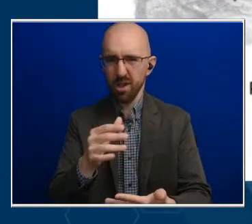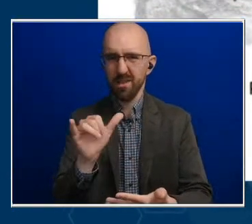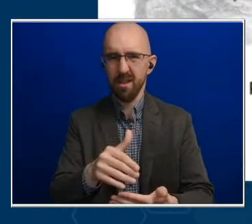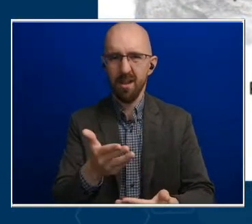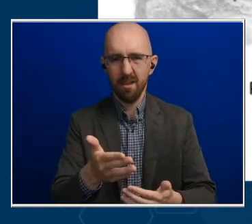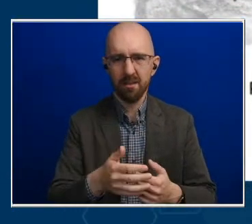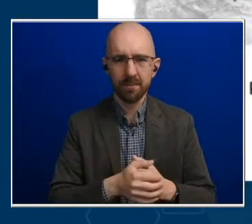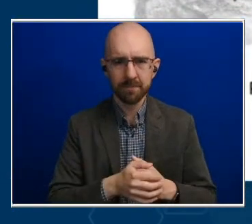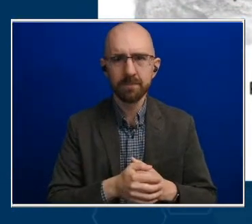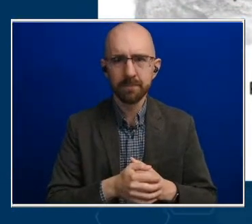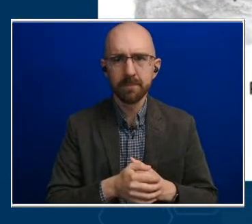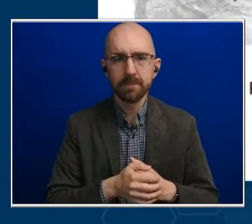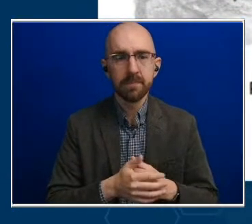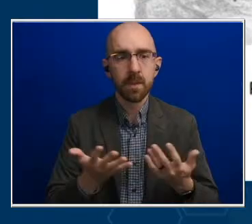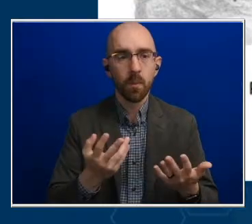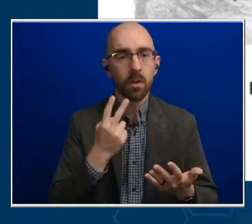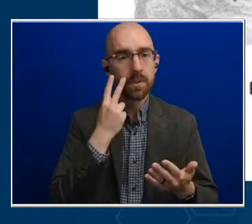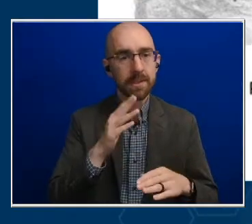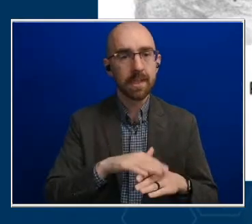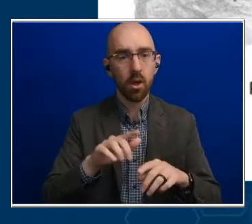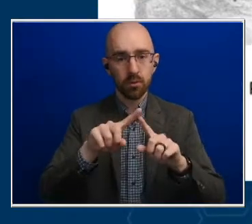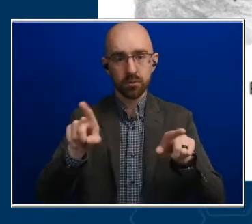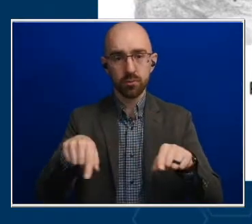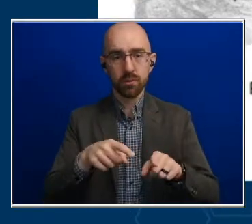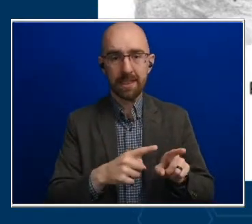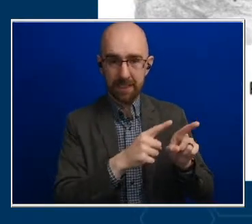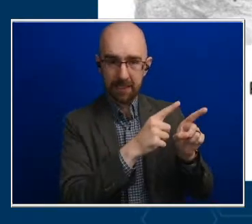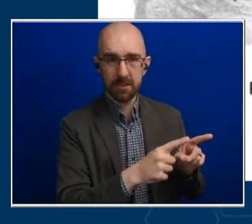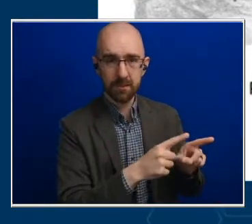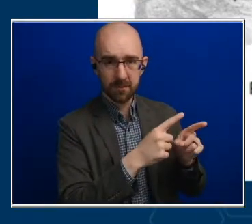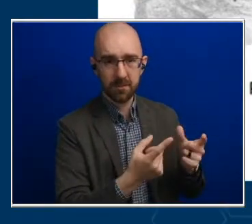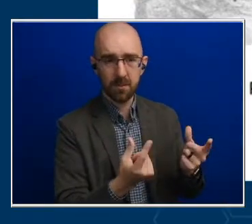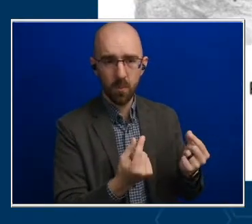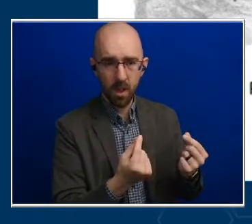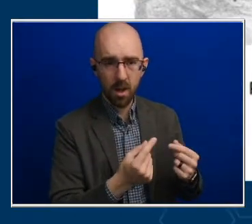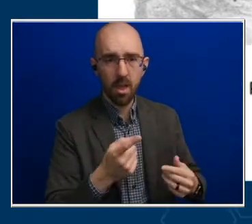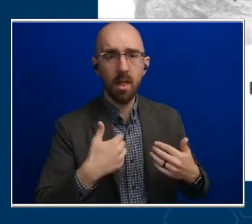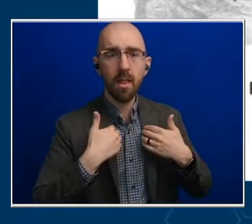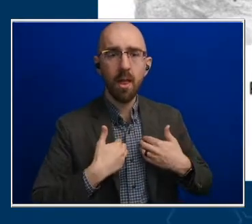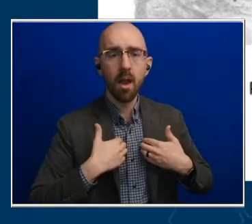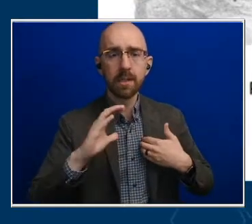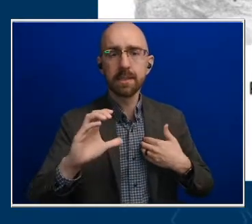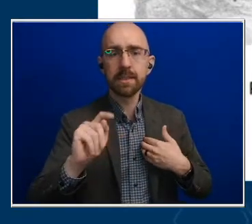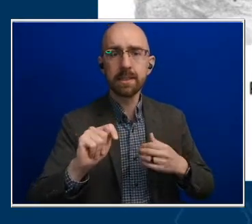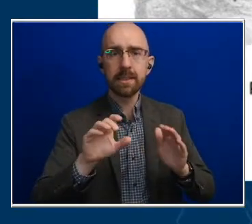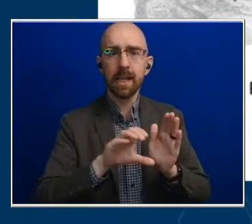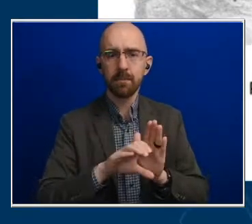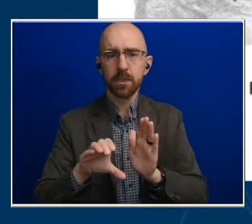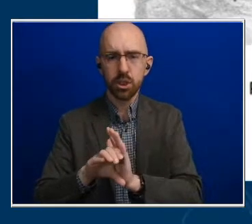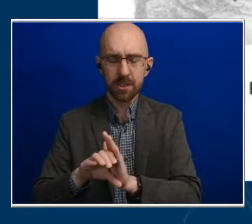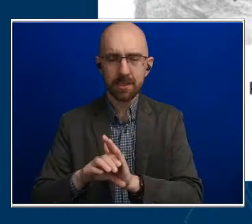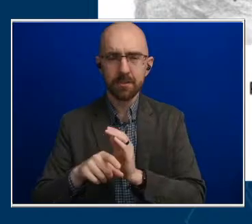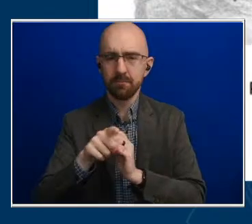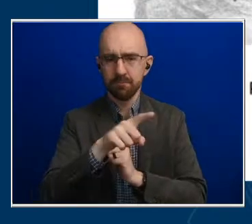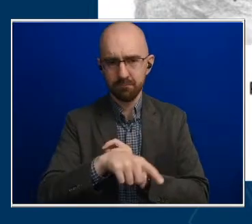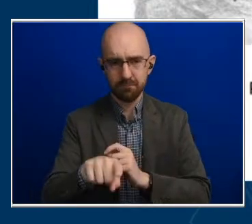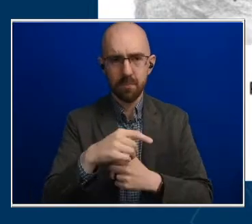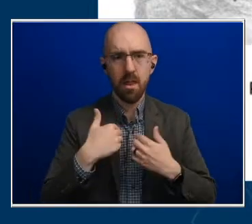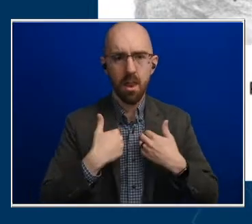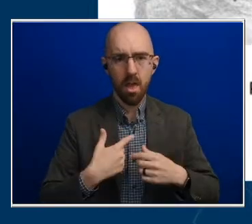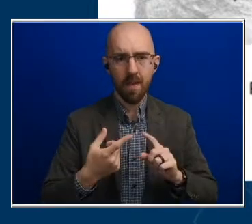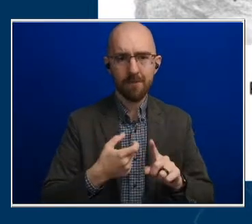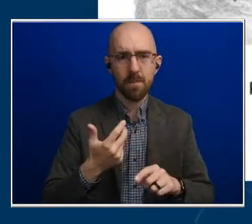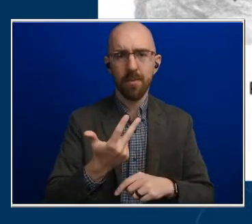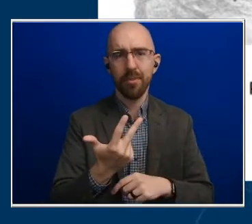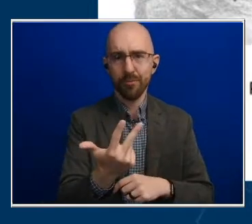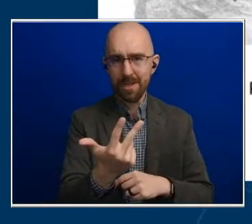So what you're seeing on the screen now is lung CT images. So these are lungs from 3 of the participants in